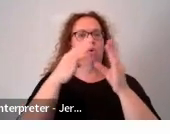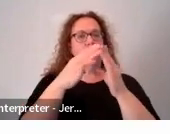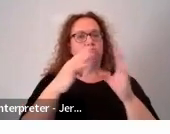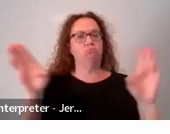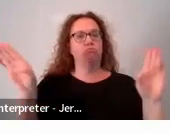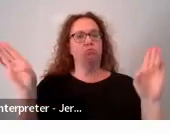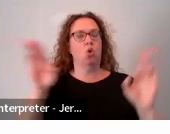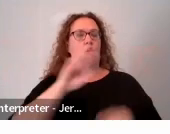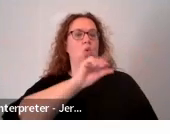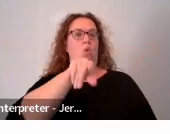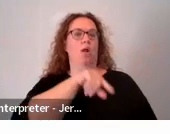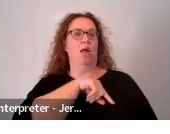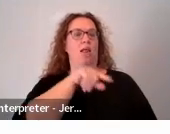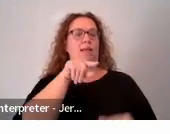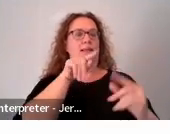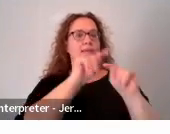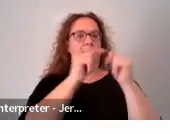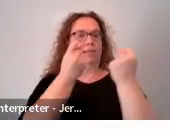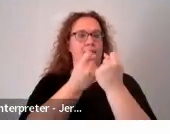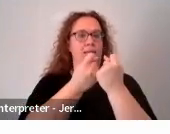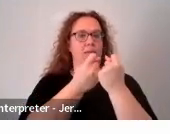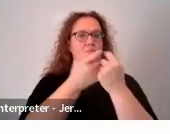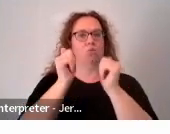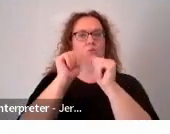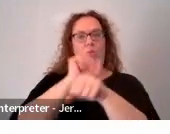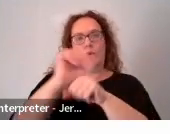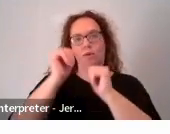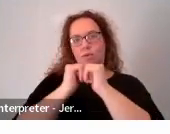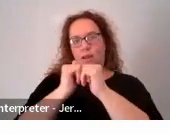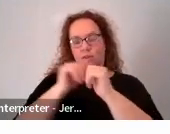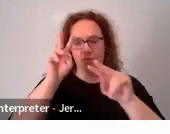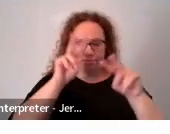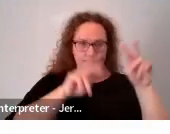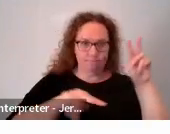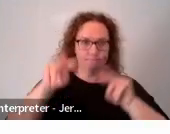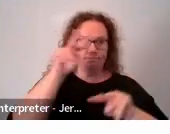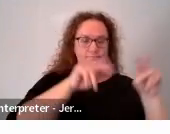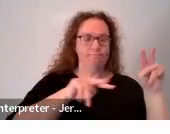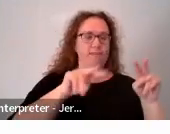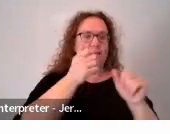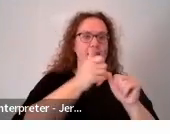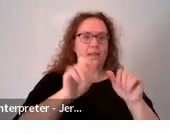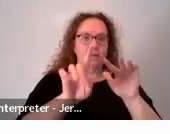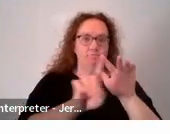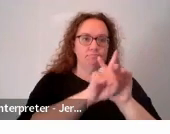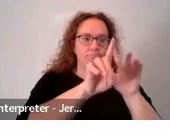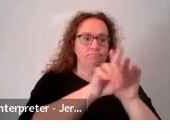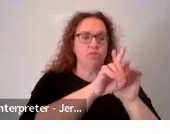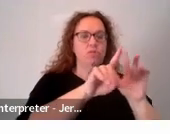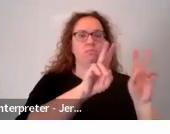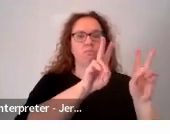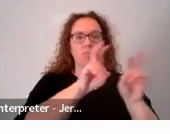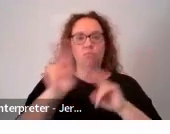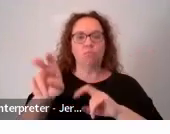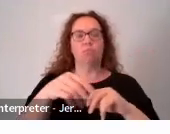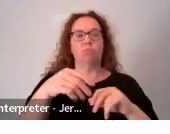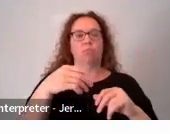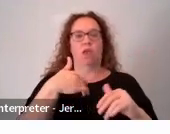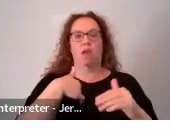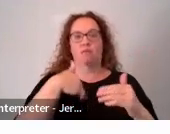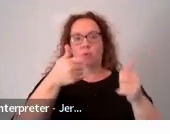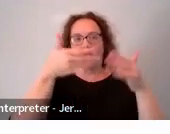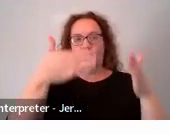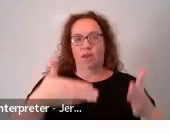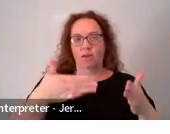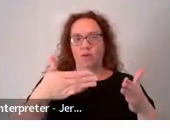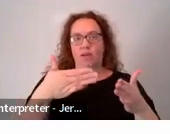assurance team that works together to evaluate incident reports or issues that are coming up with providers, findings that are